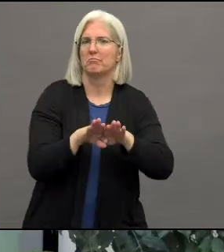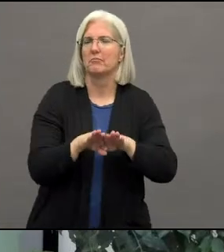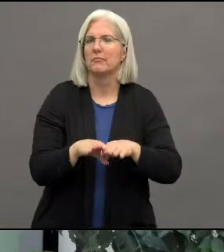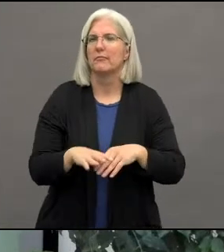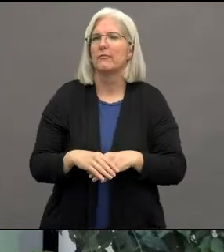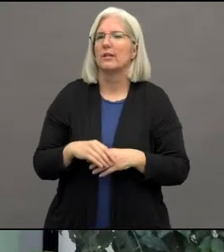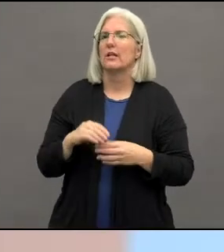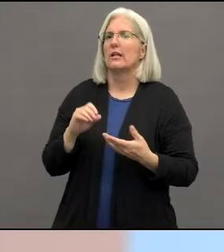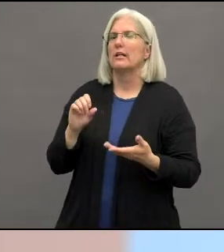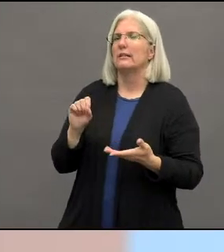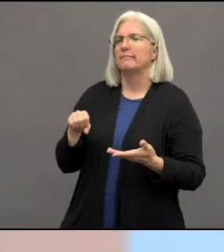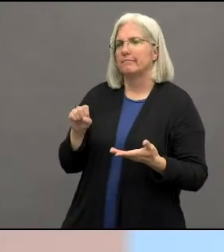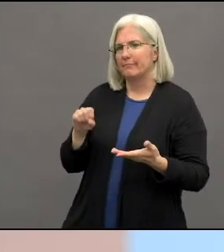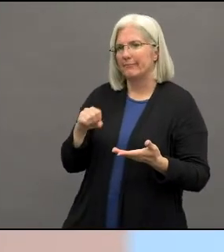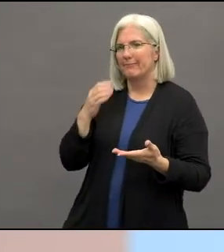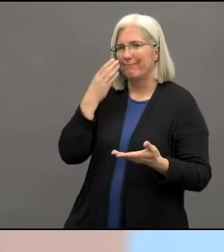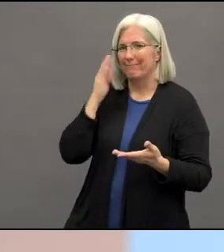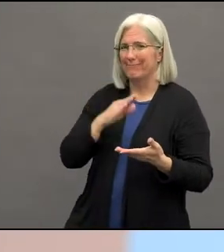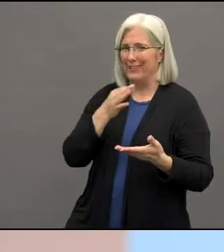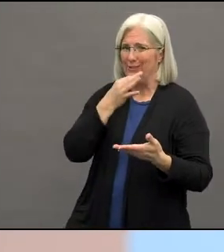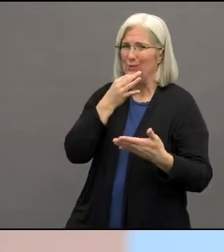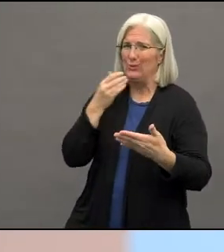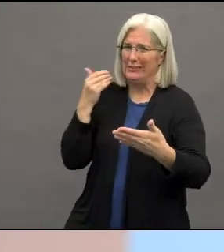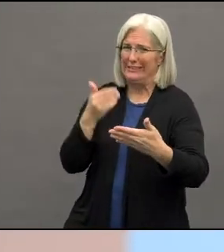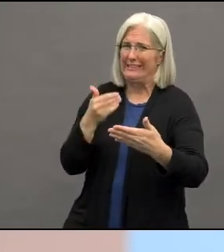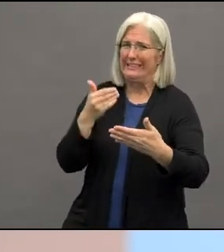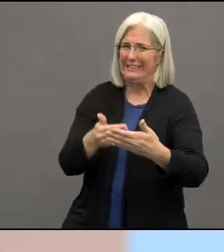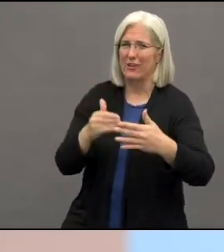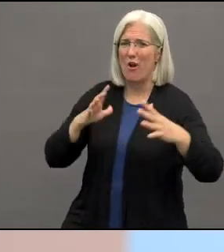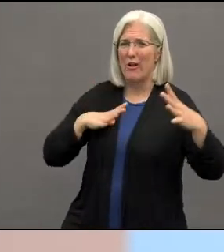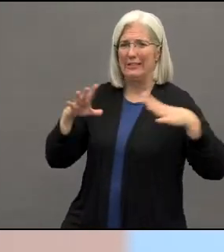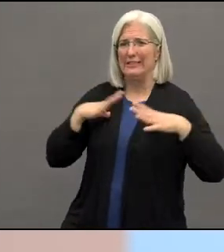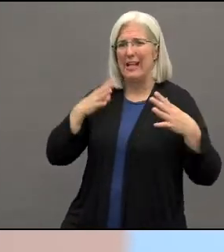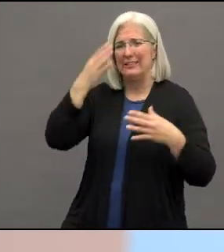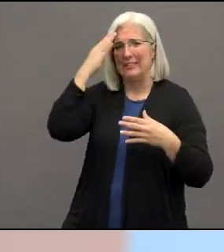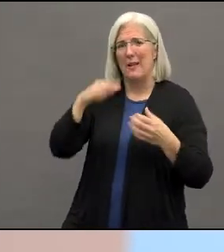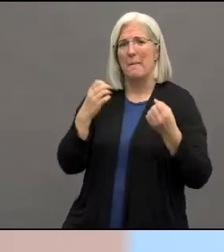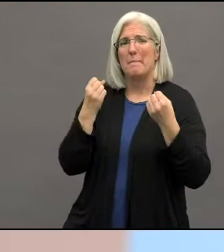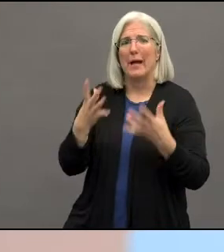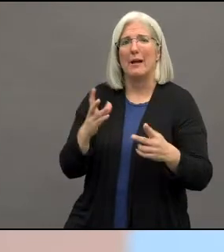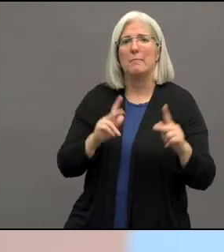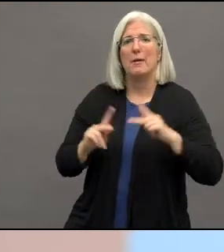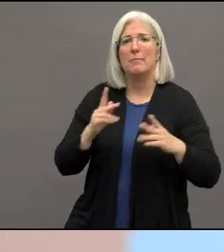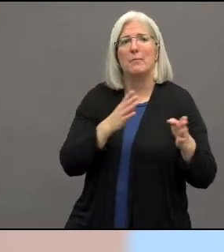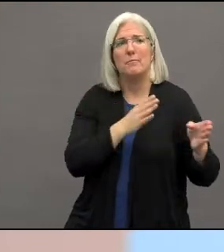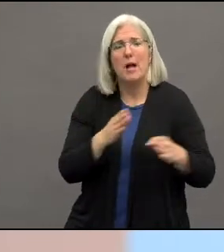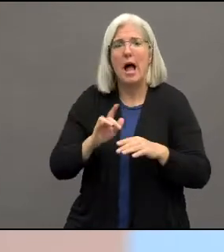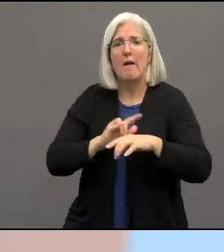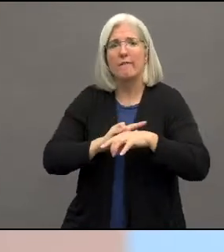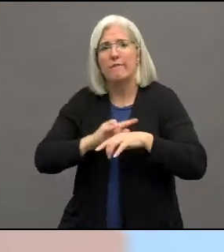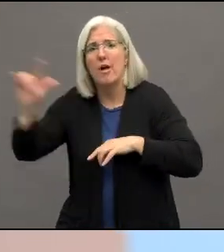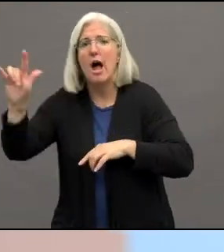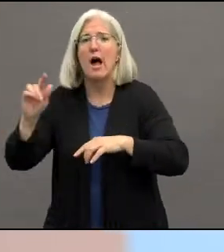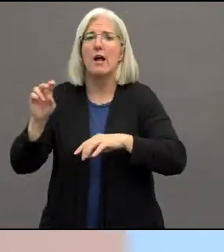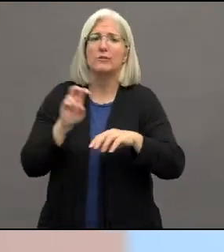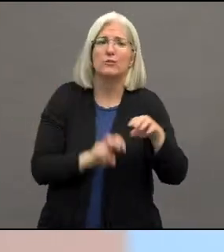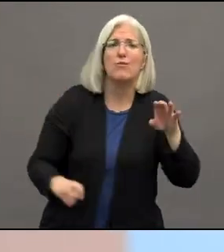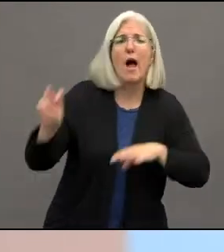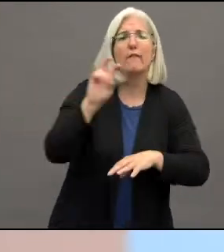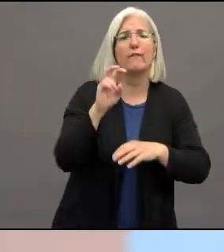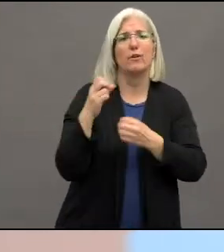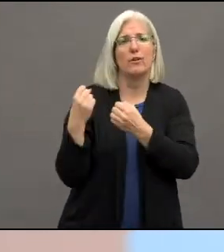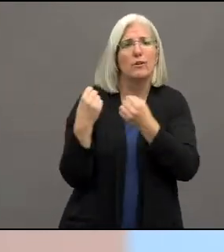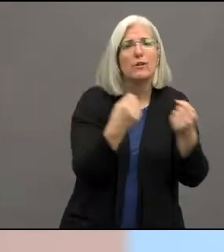many of you are planning to travel, and we know that we might have the